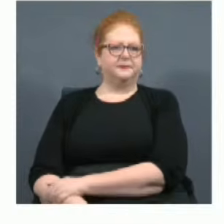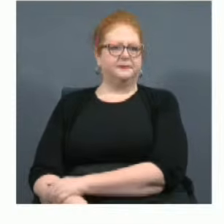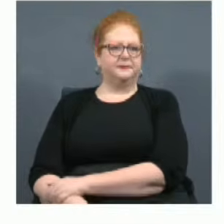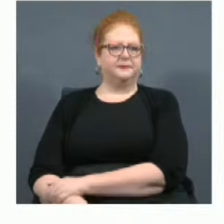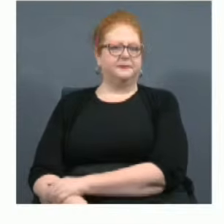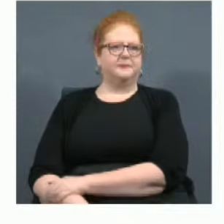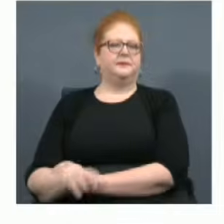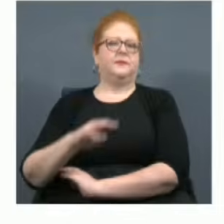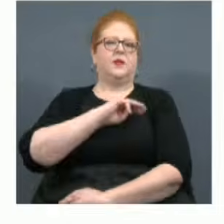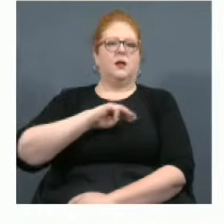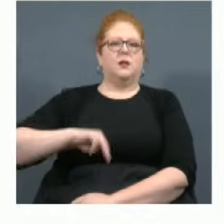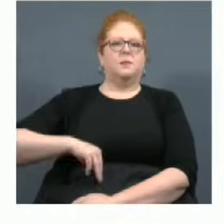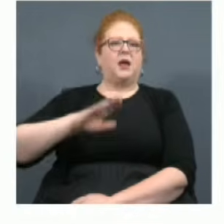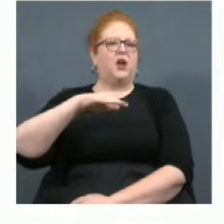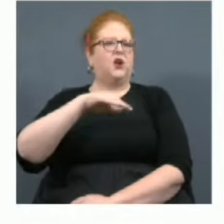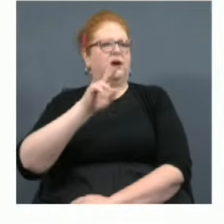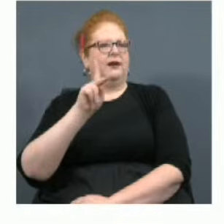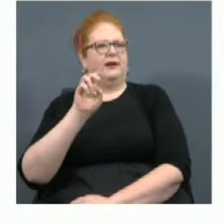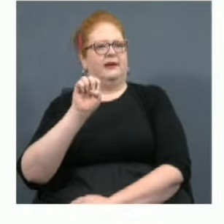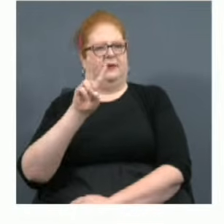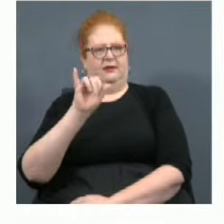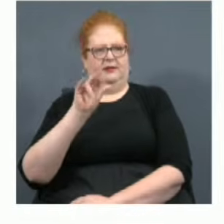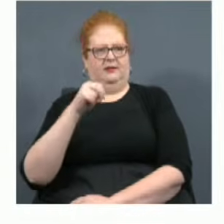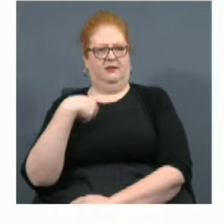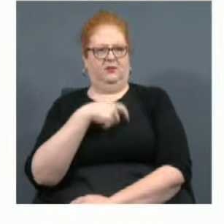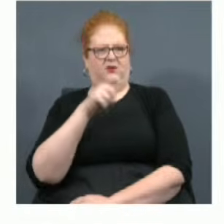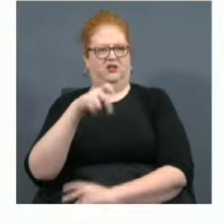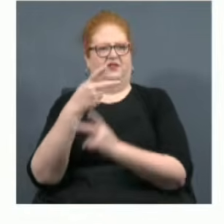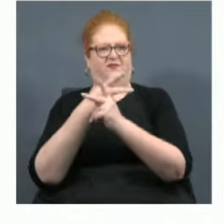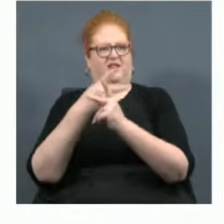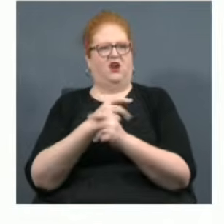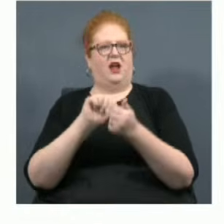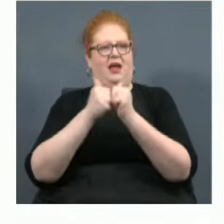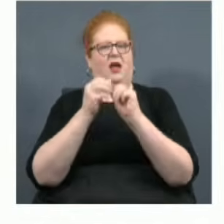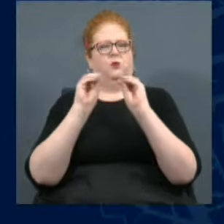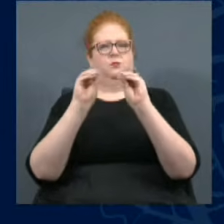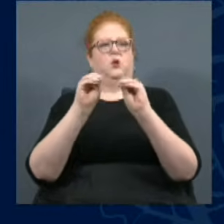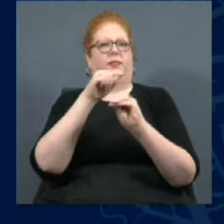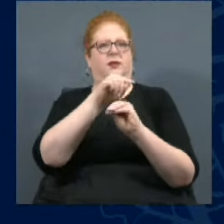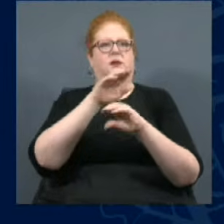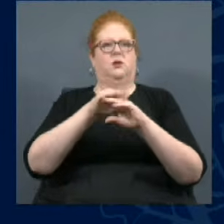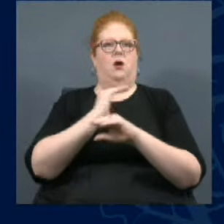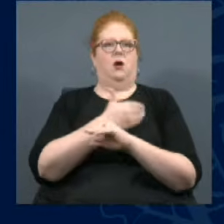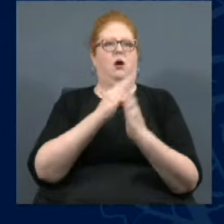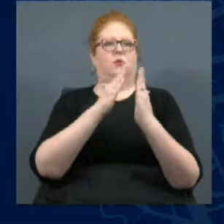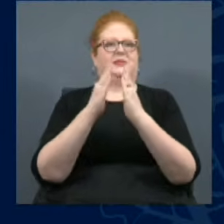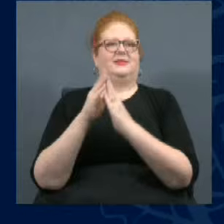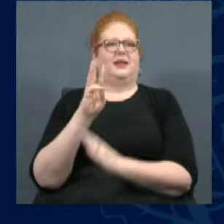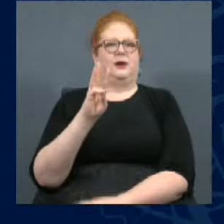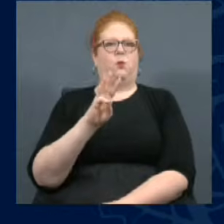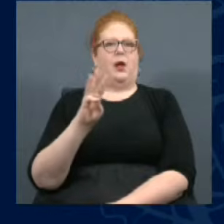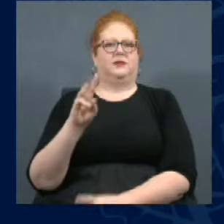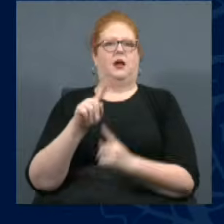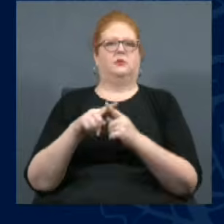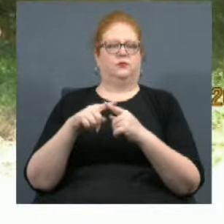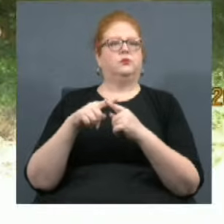What we probably ought to do, Kevin, is figure out how to get this on our city website and just keep a rolling